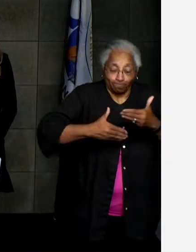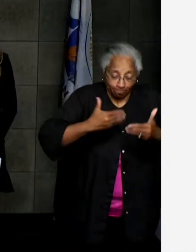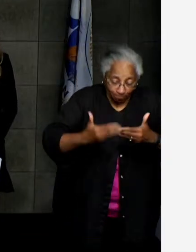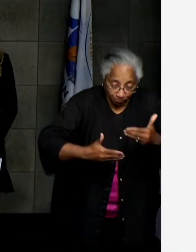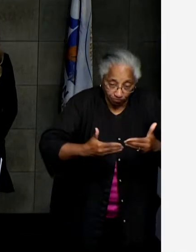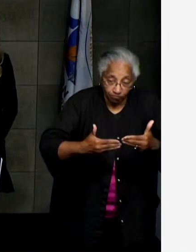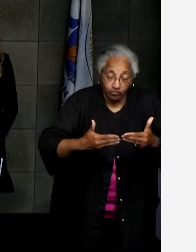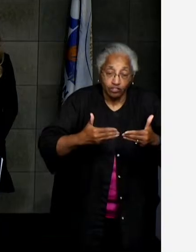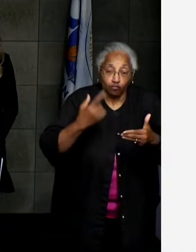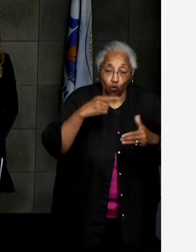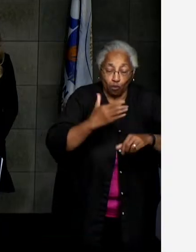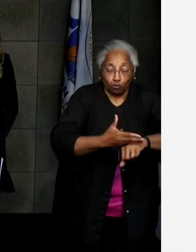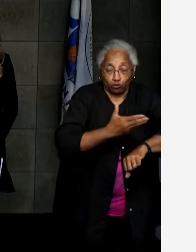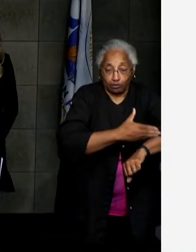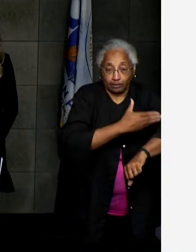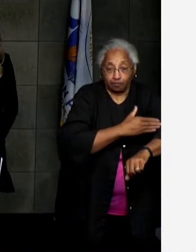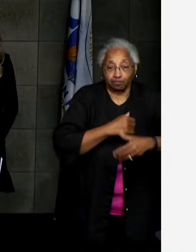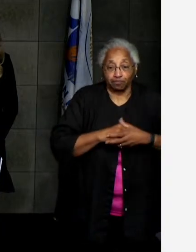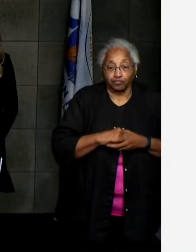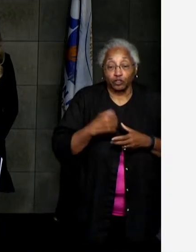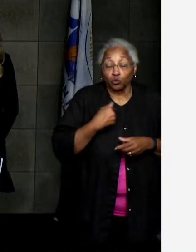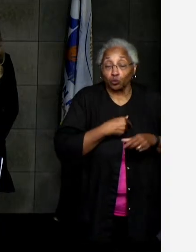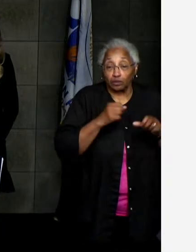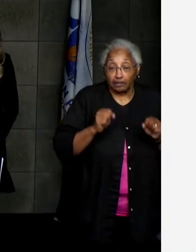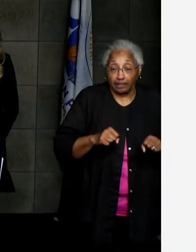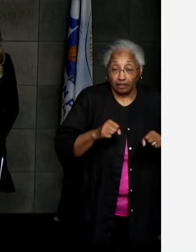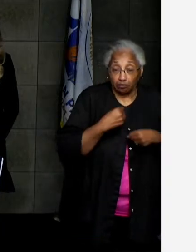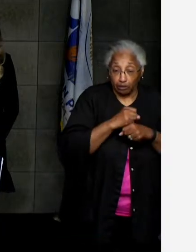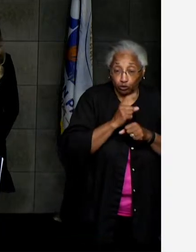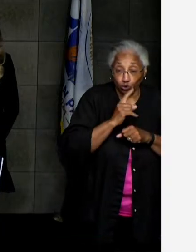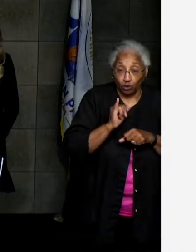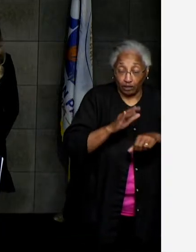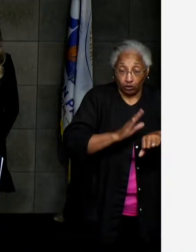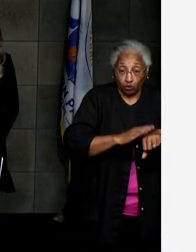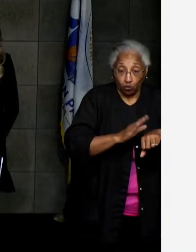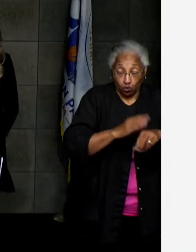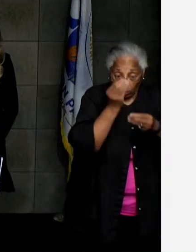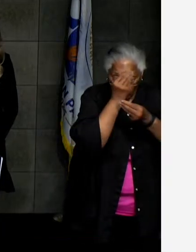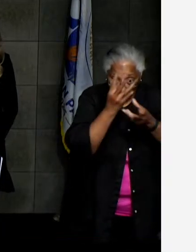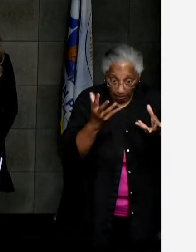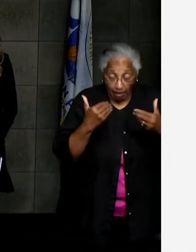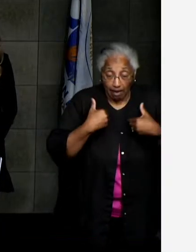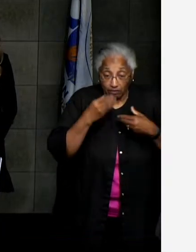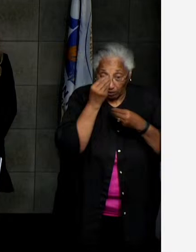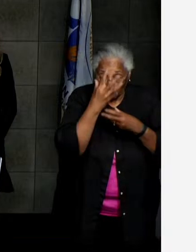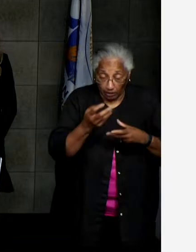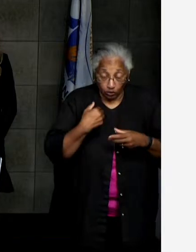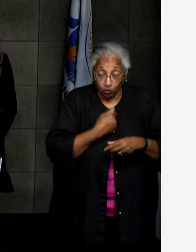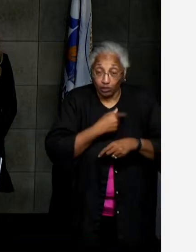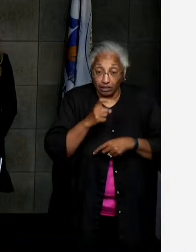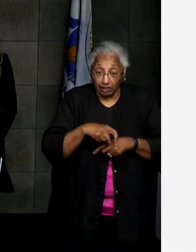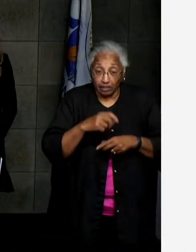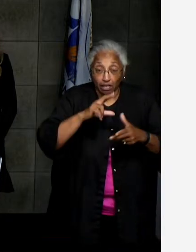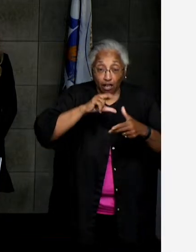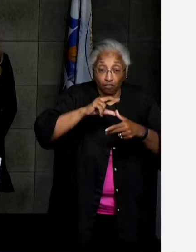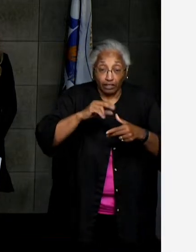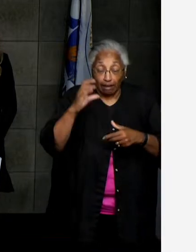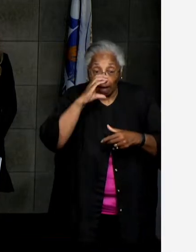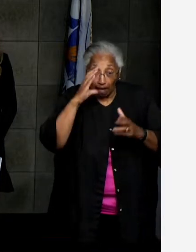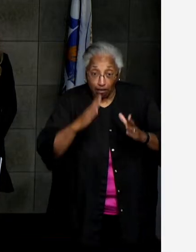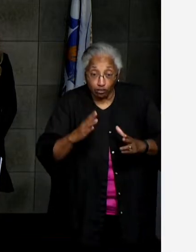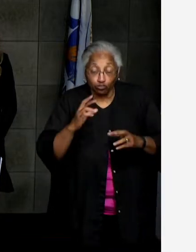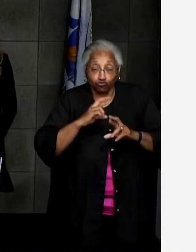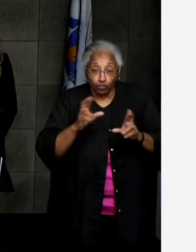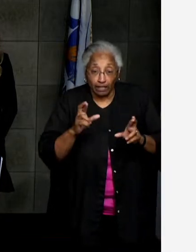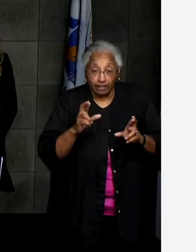improvements. So yeah, we'll be able to make sure that the warnings go out and we have the data that we need. And the hurricane hunters are also ready to go, both